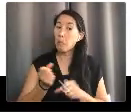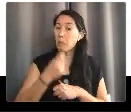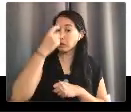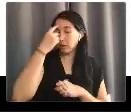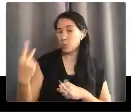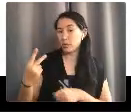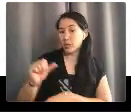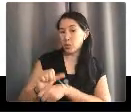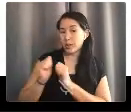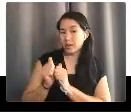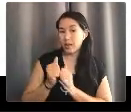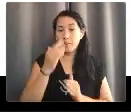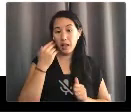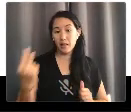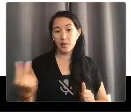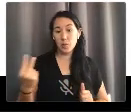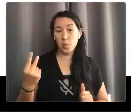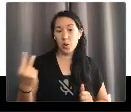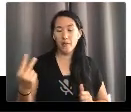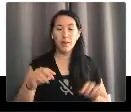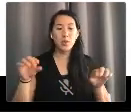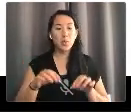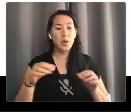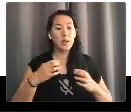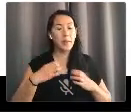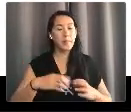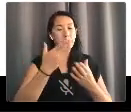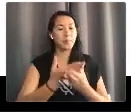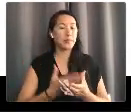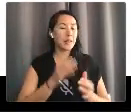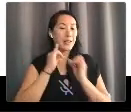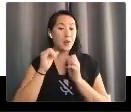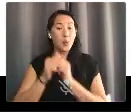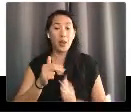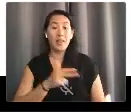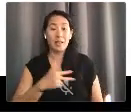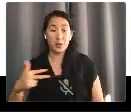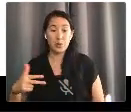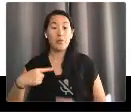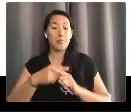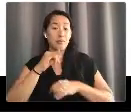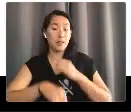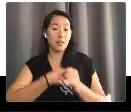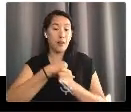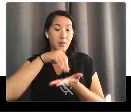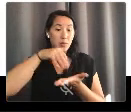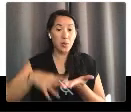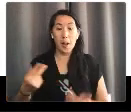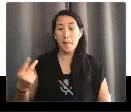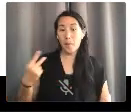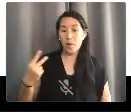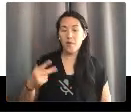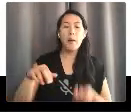work because we were actually conducting customer validation interviews with Indonesian international students. And both of us are of